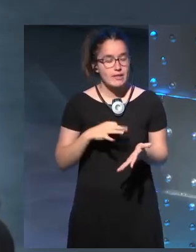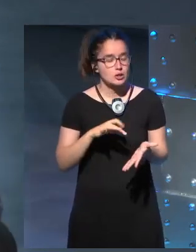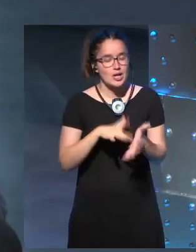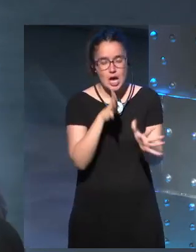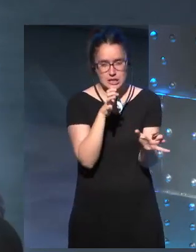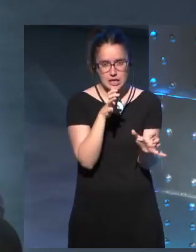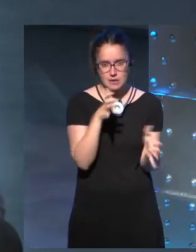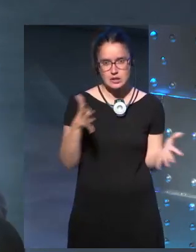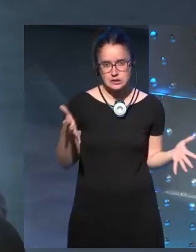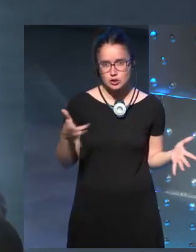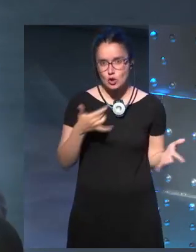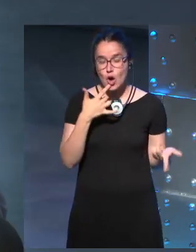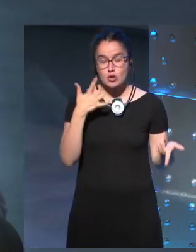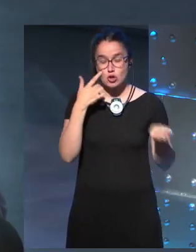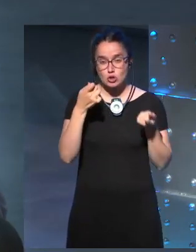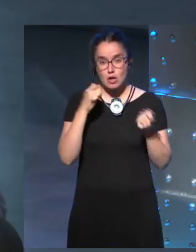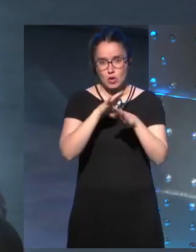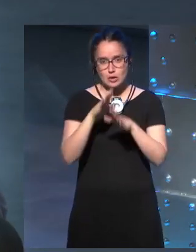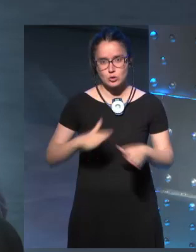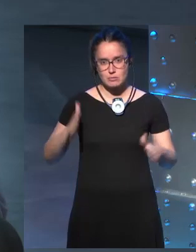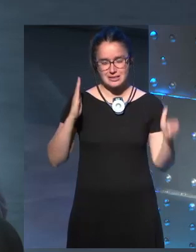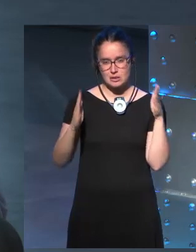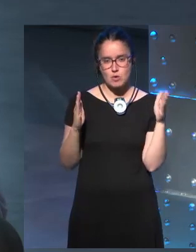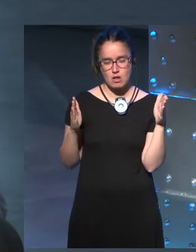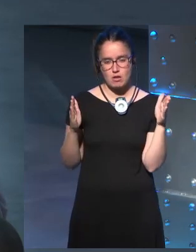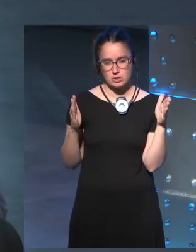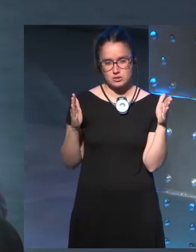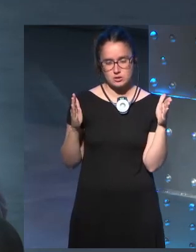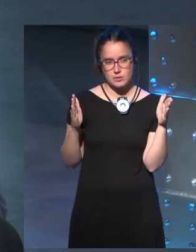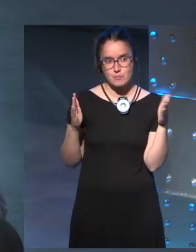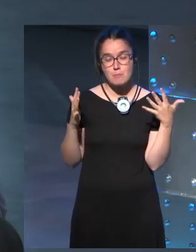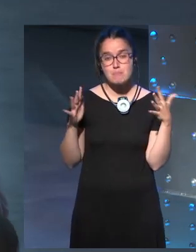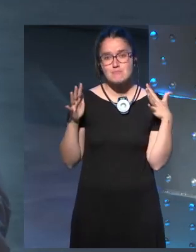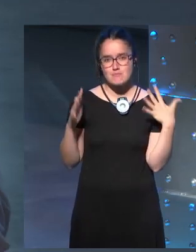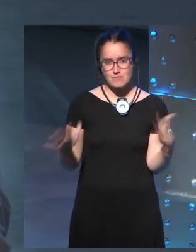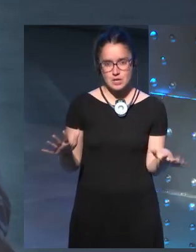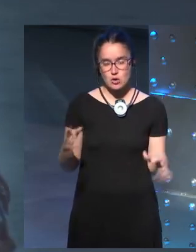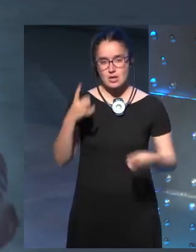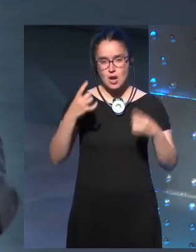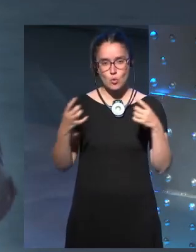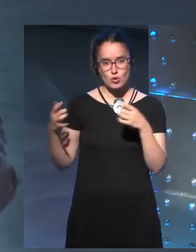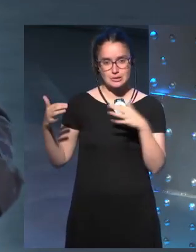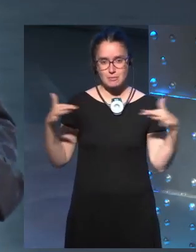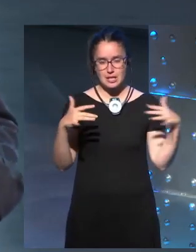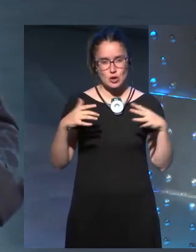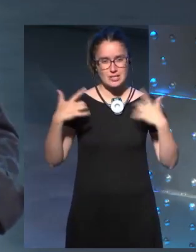it the last few seasons. But I've seen him in games for Liverpool when it was the game when